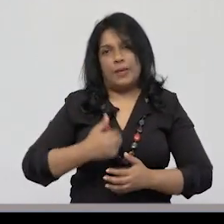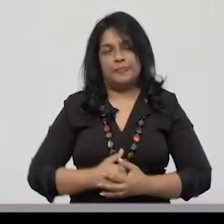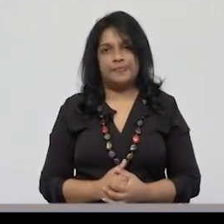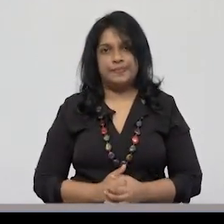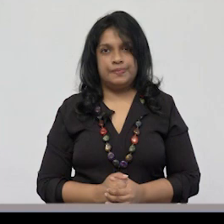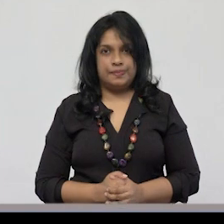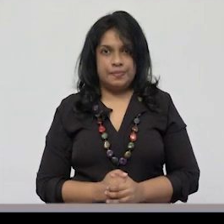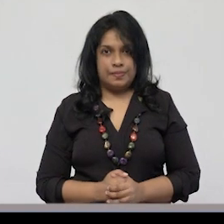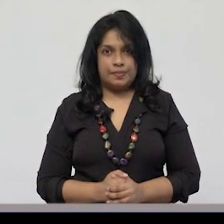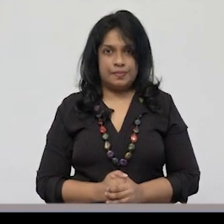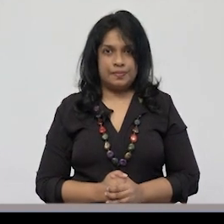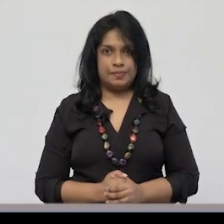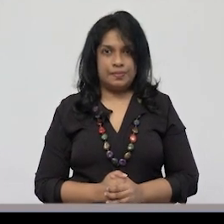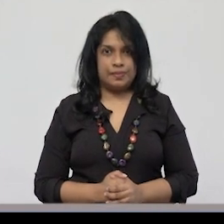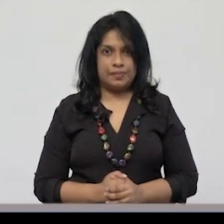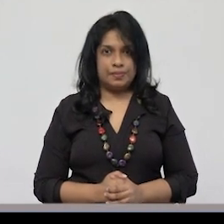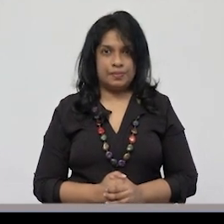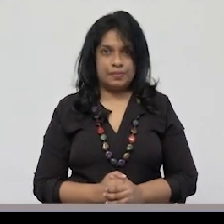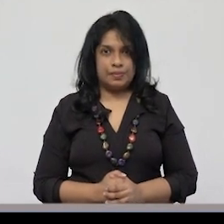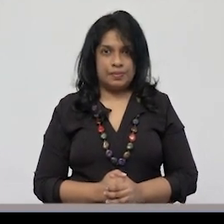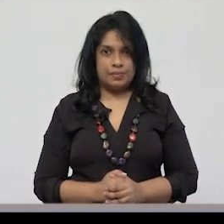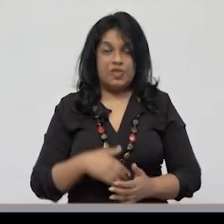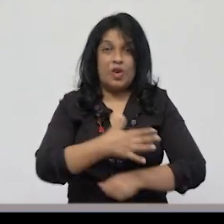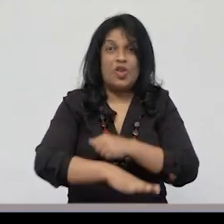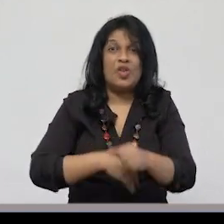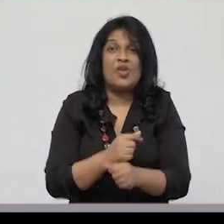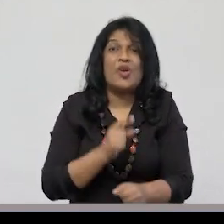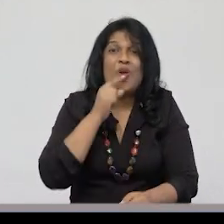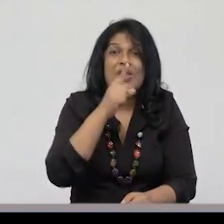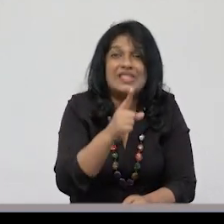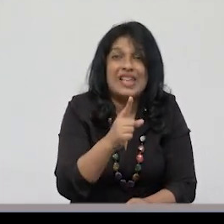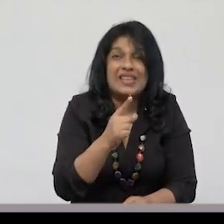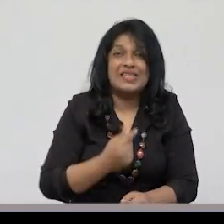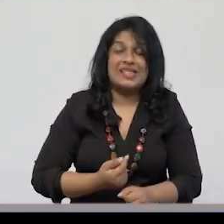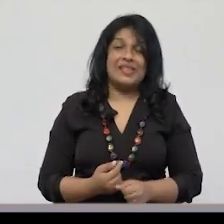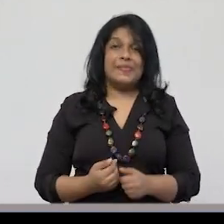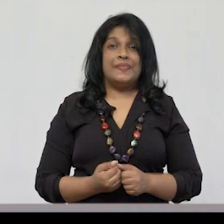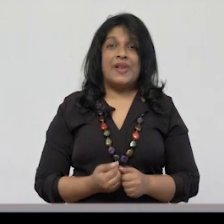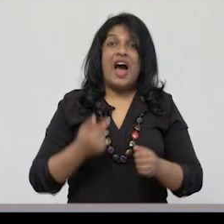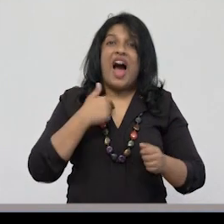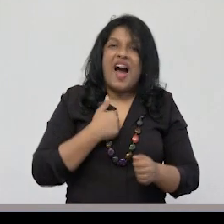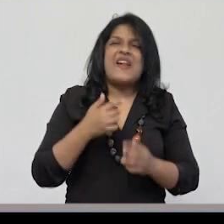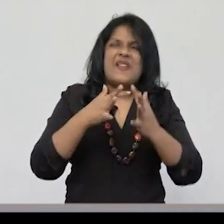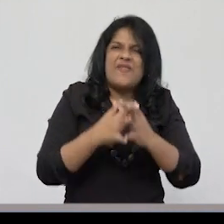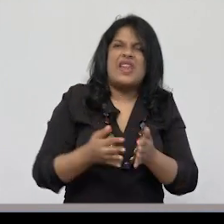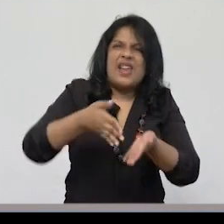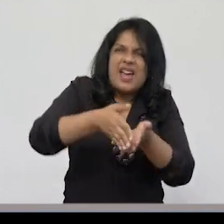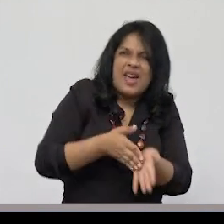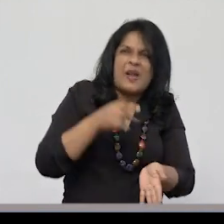your stress. He says, my yoke is easy. Is your yoke easy?